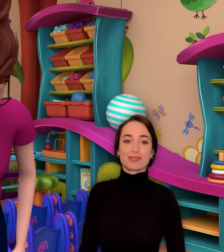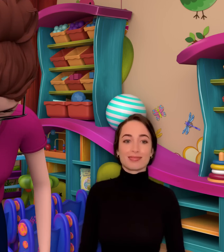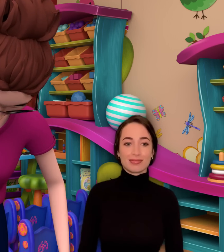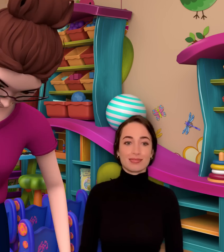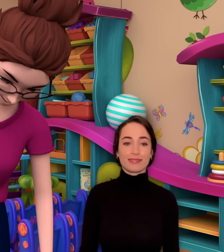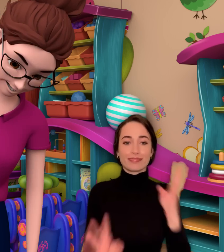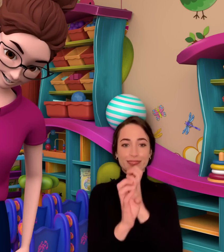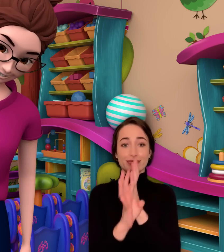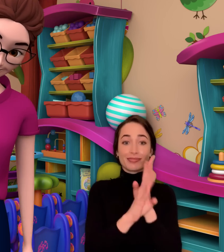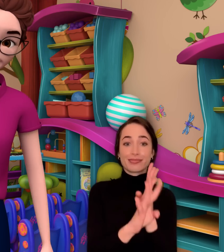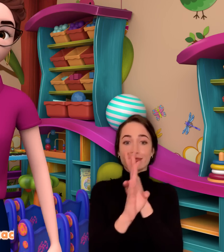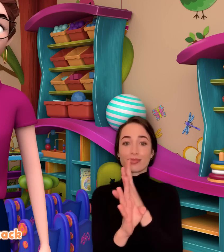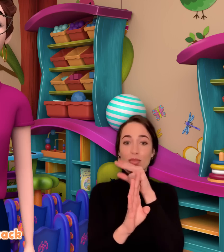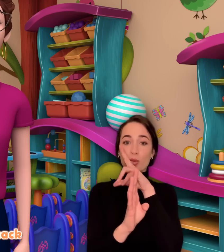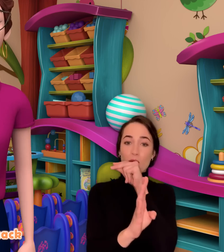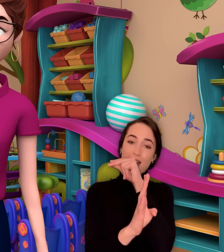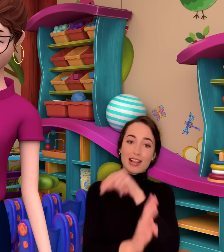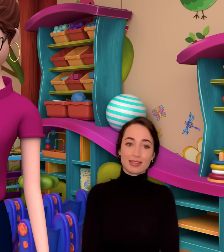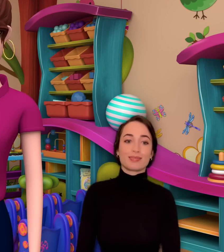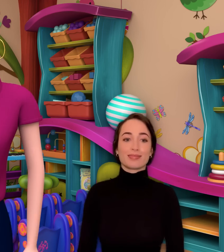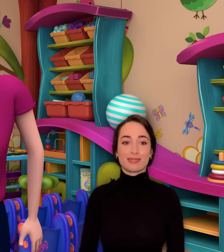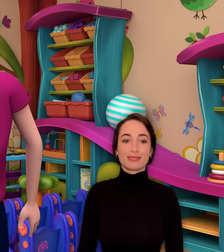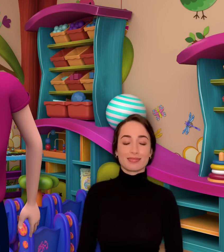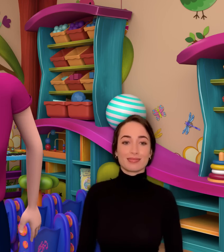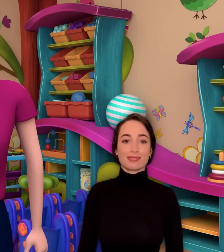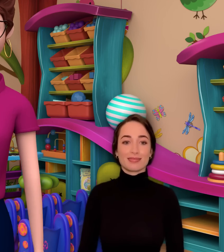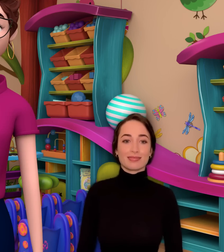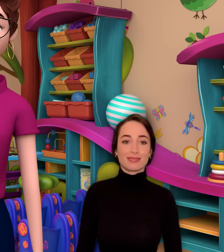quack he L the others with the quack quack